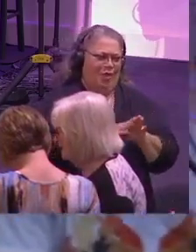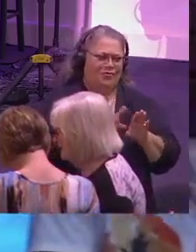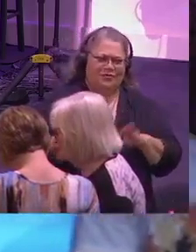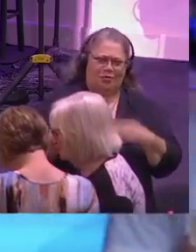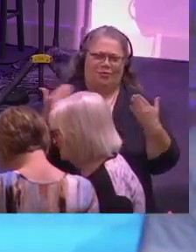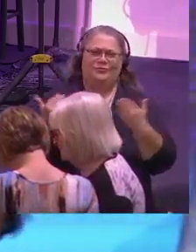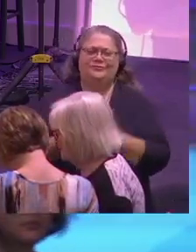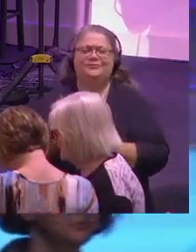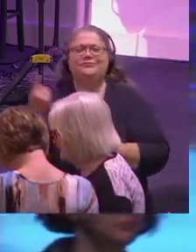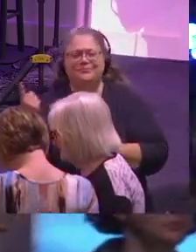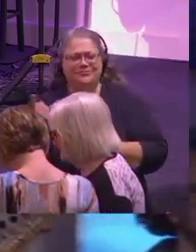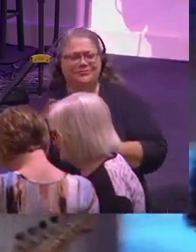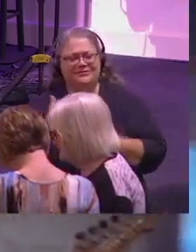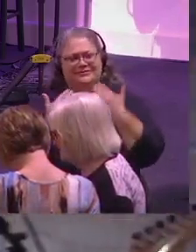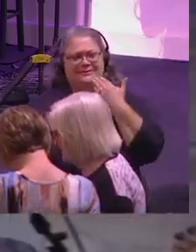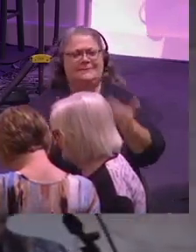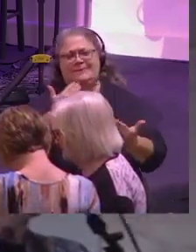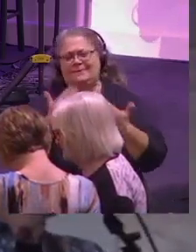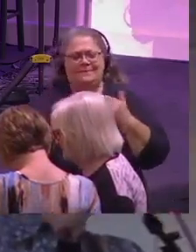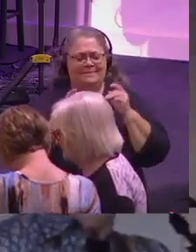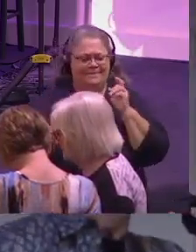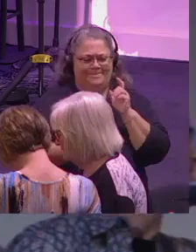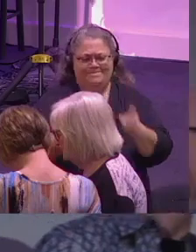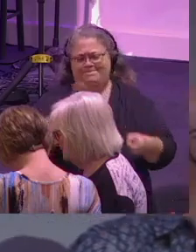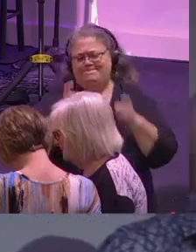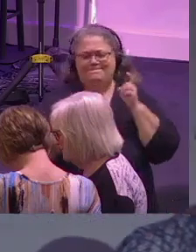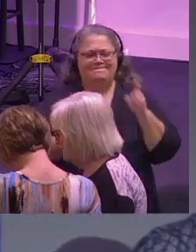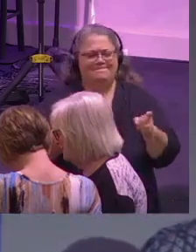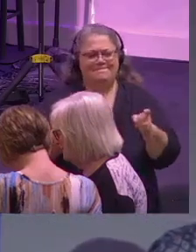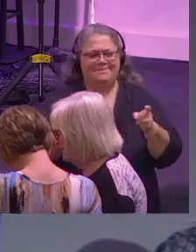for the gifts that you have. Lord,